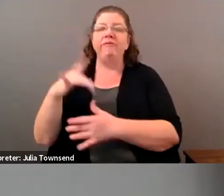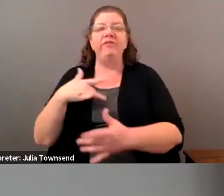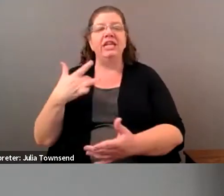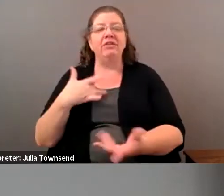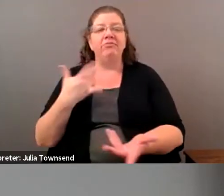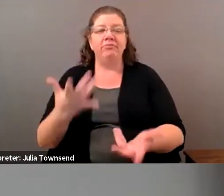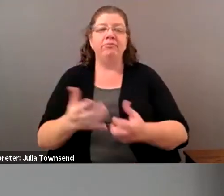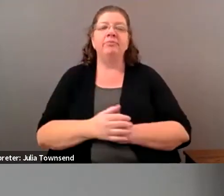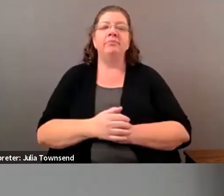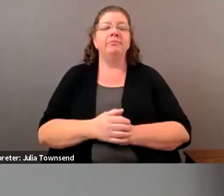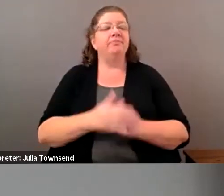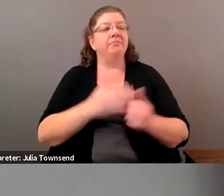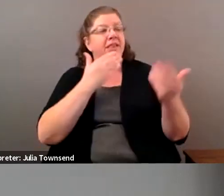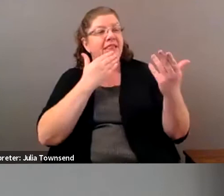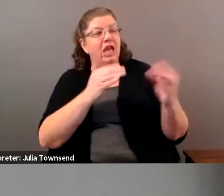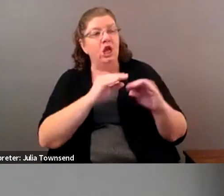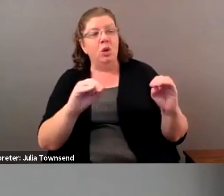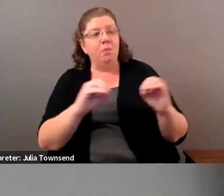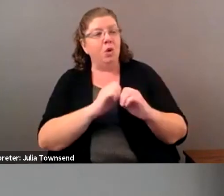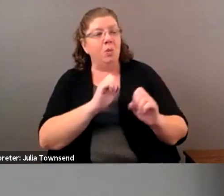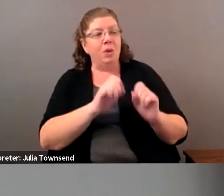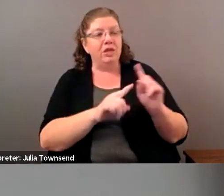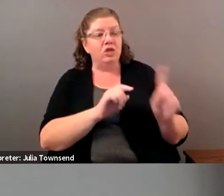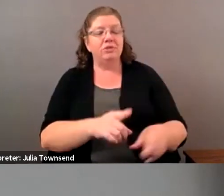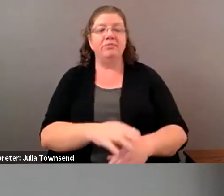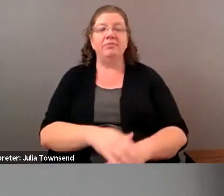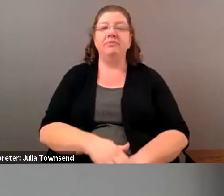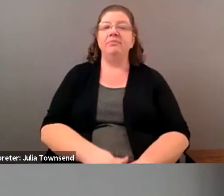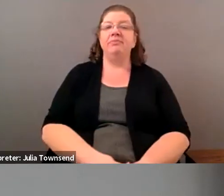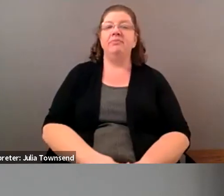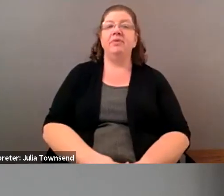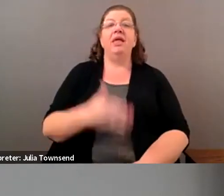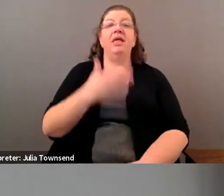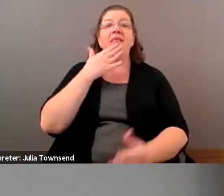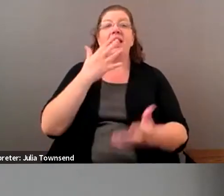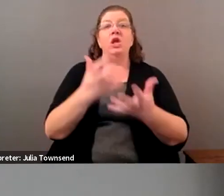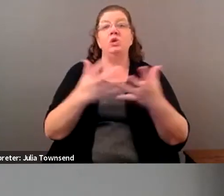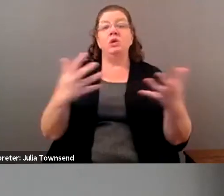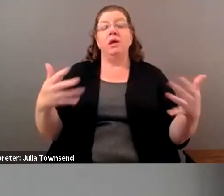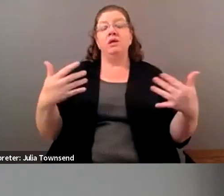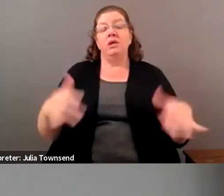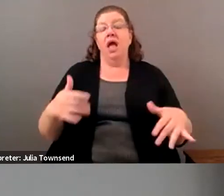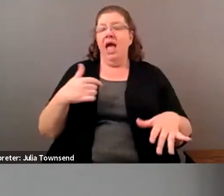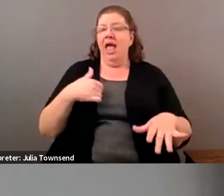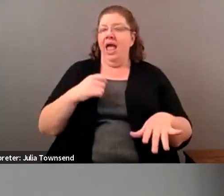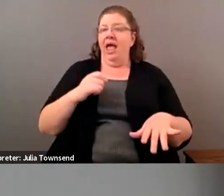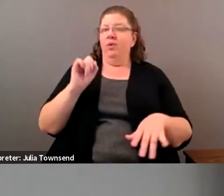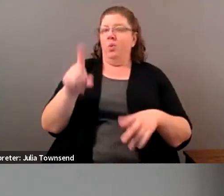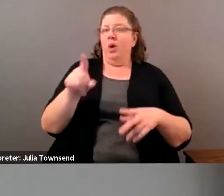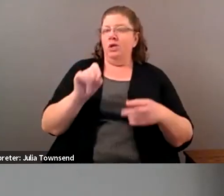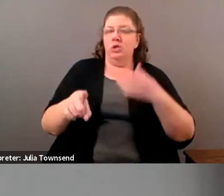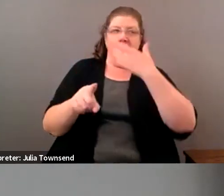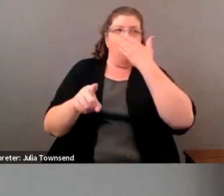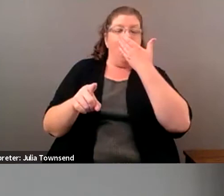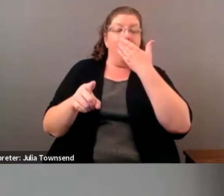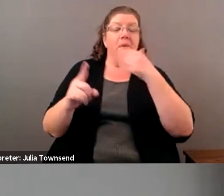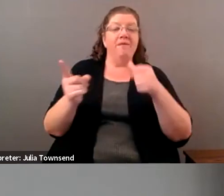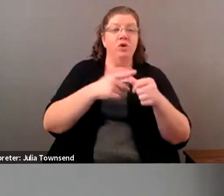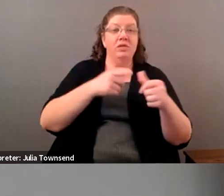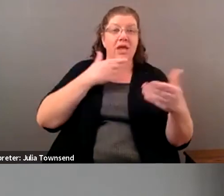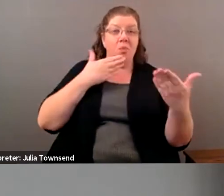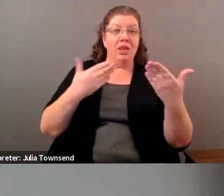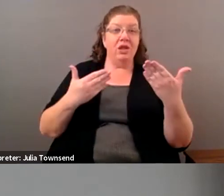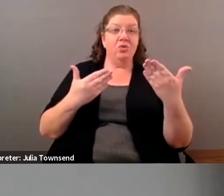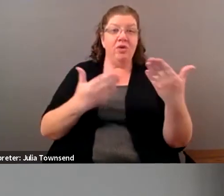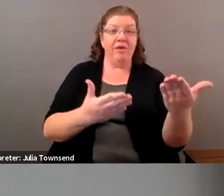Thank you. No further questions. Thank you so much. I have a couple, but I'm first of all very grateful to